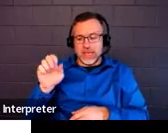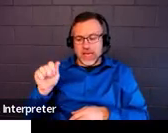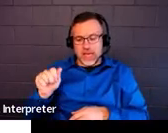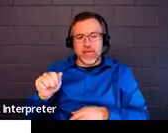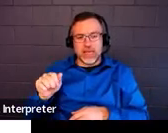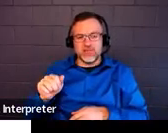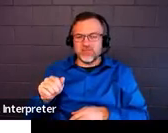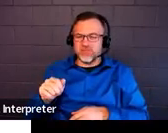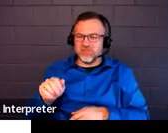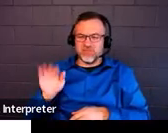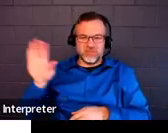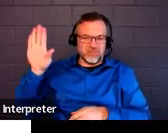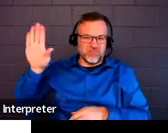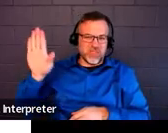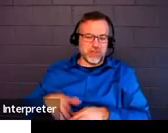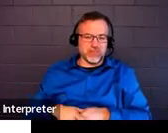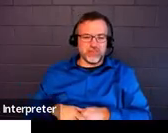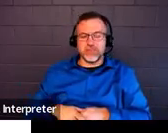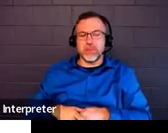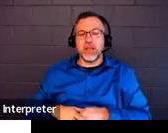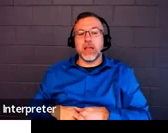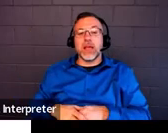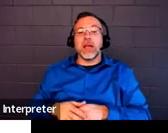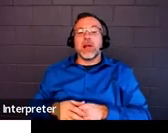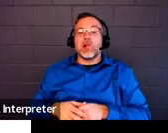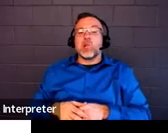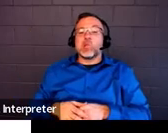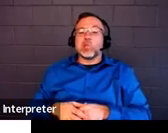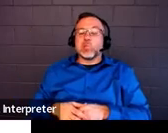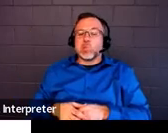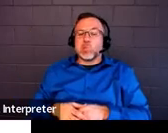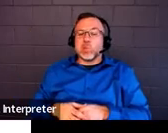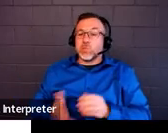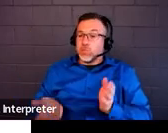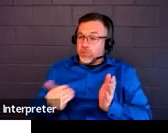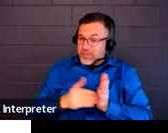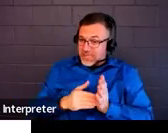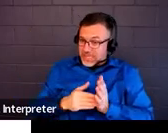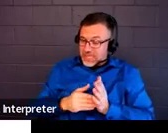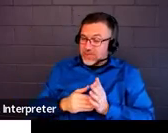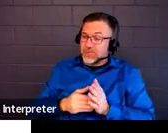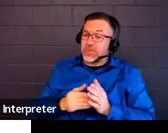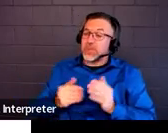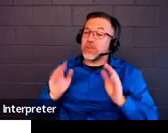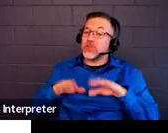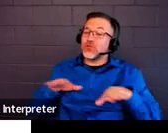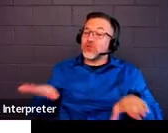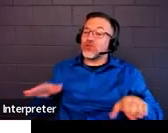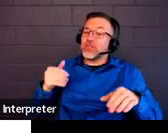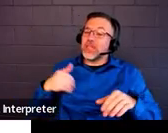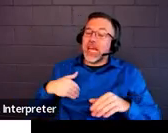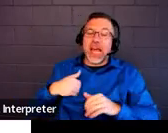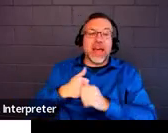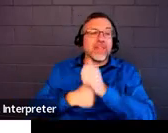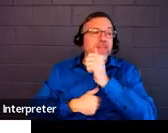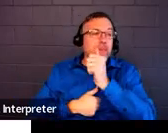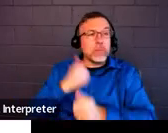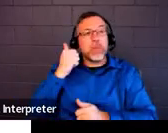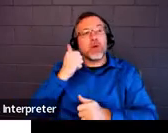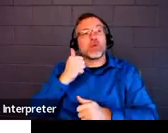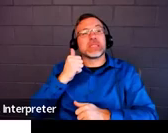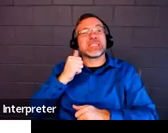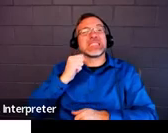us use. But again, when we're looking at the children with the most significant cognitive